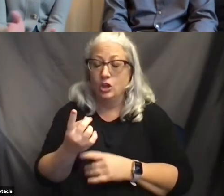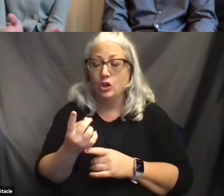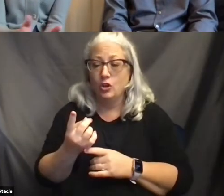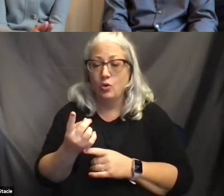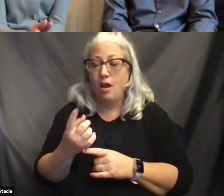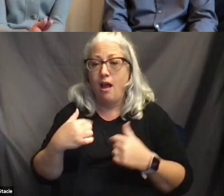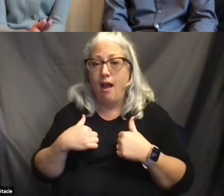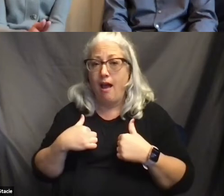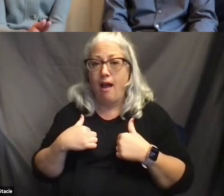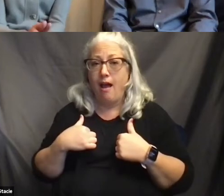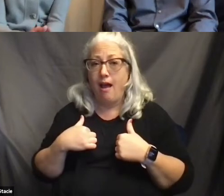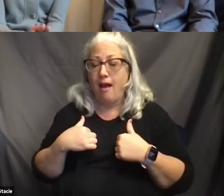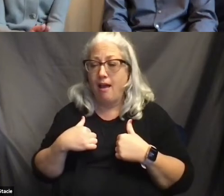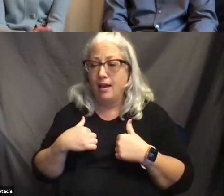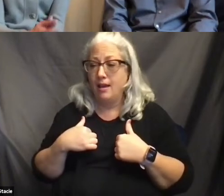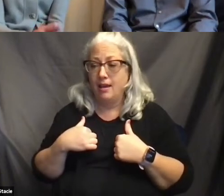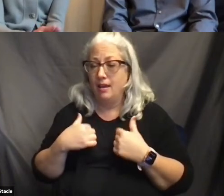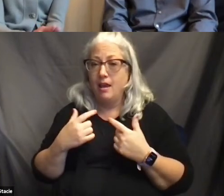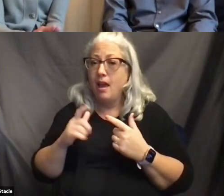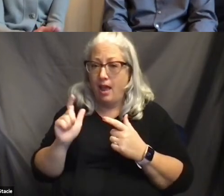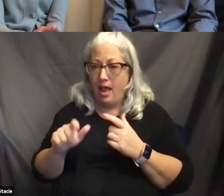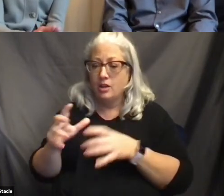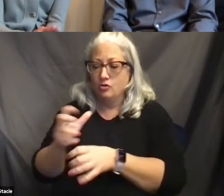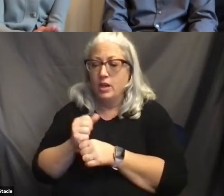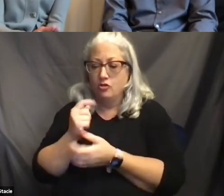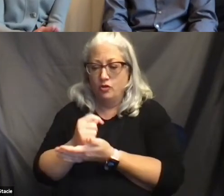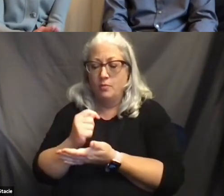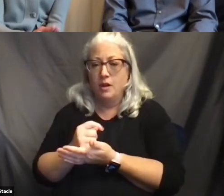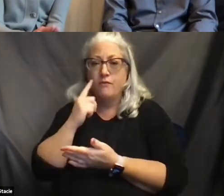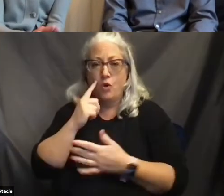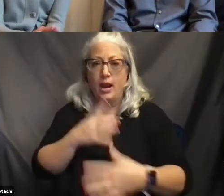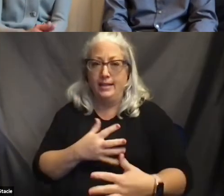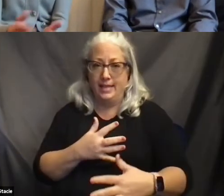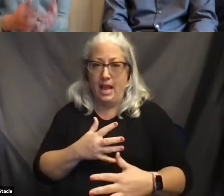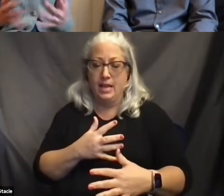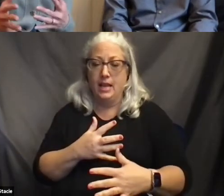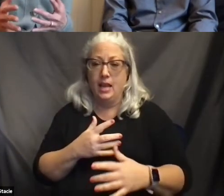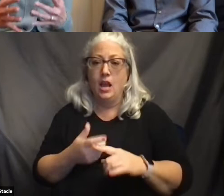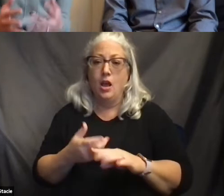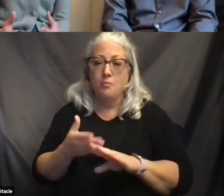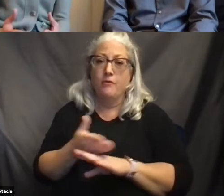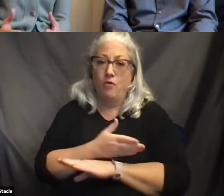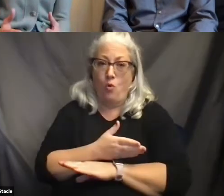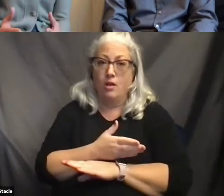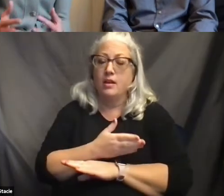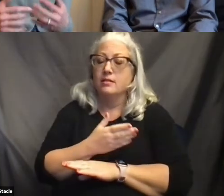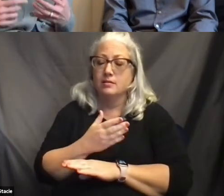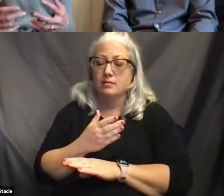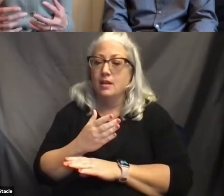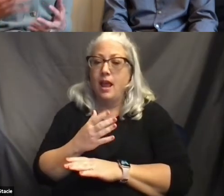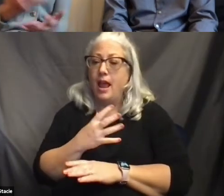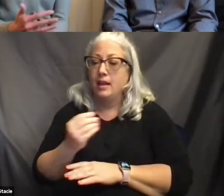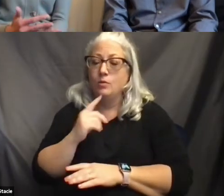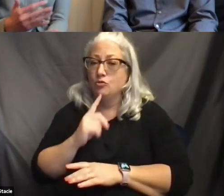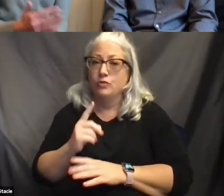sought treatment for anxiety shortly before this came up, and it ended up being such a valuable tool for me to